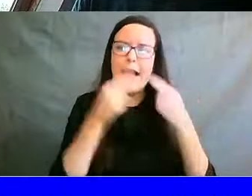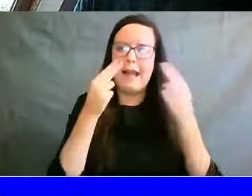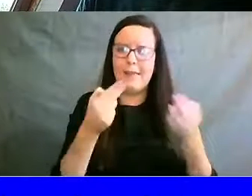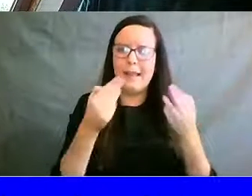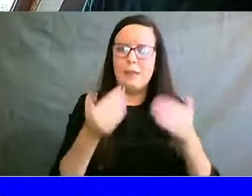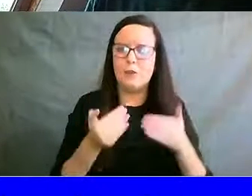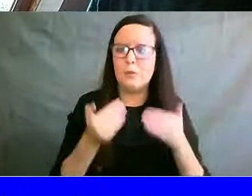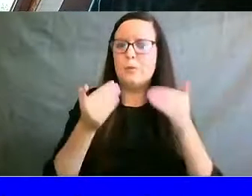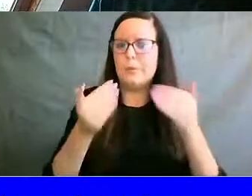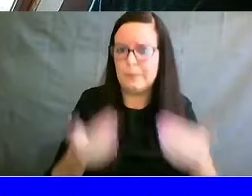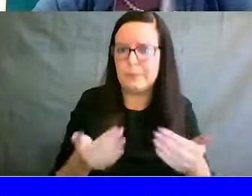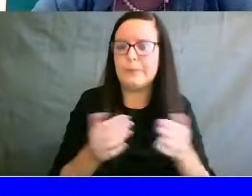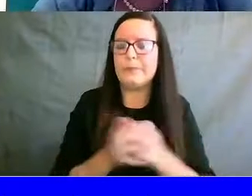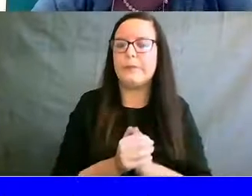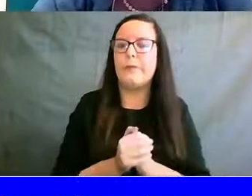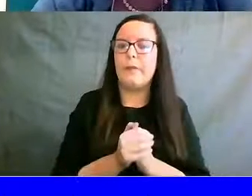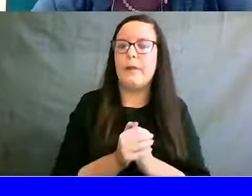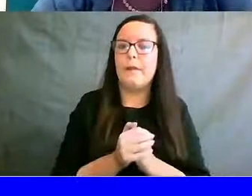Thank you.